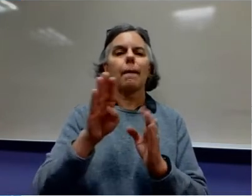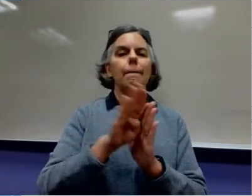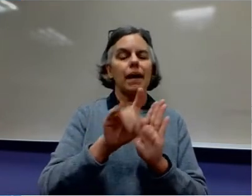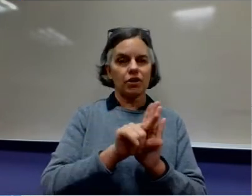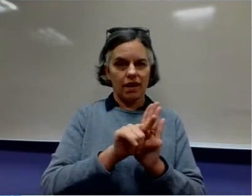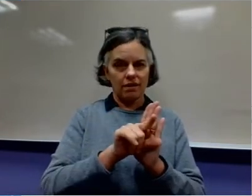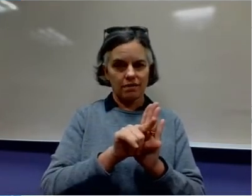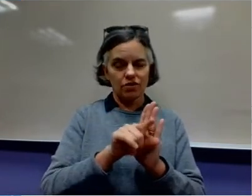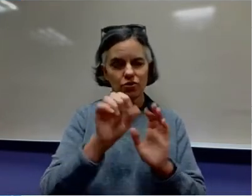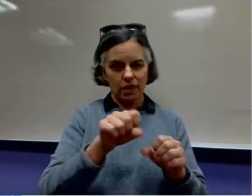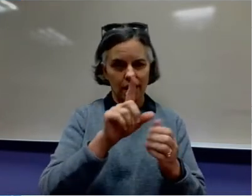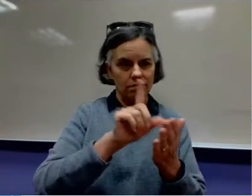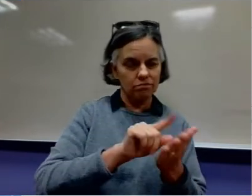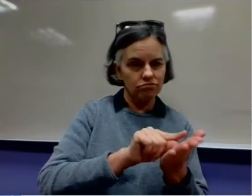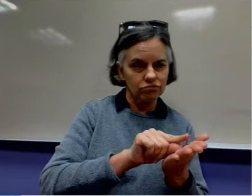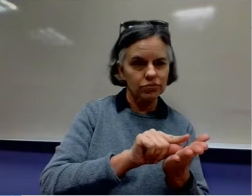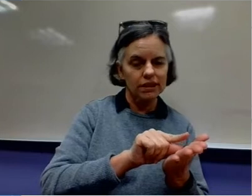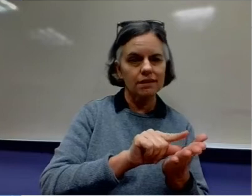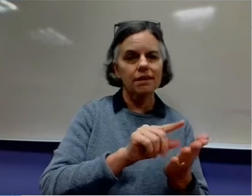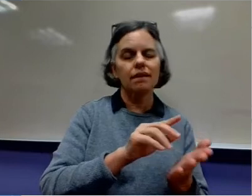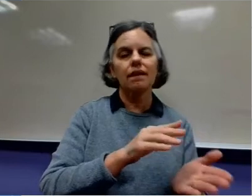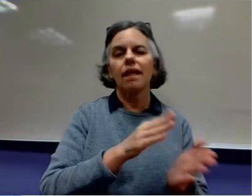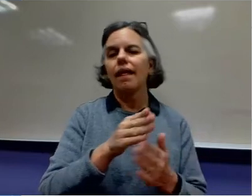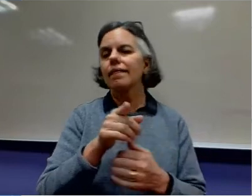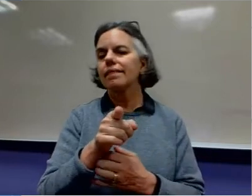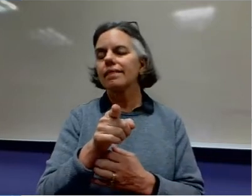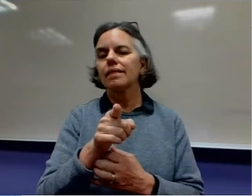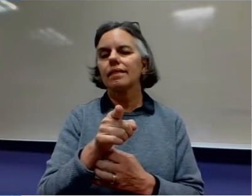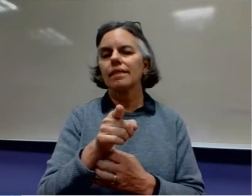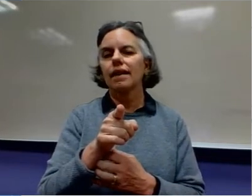background you can print out, and